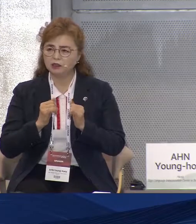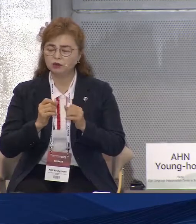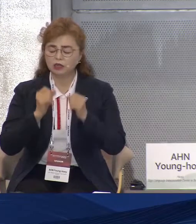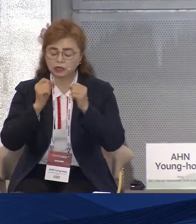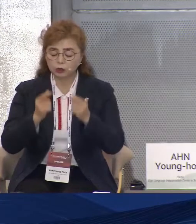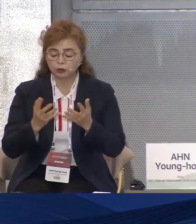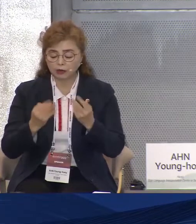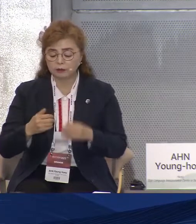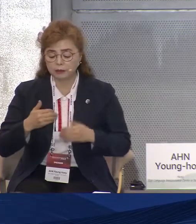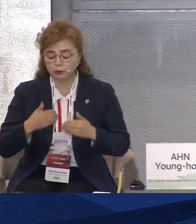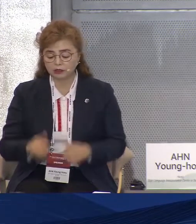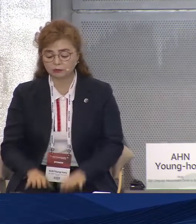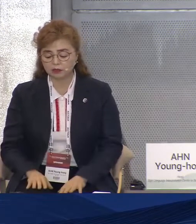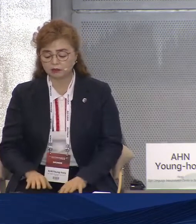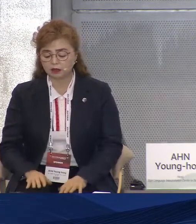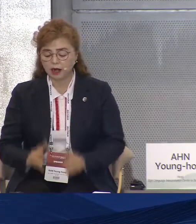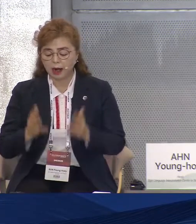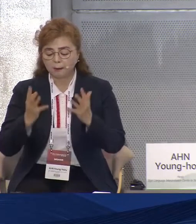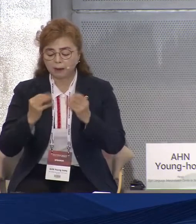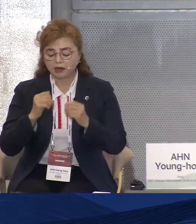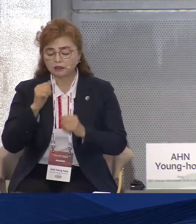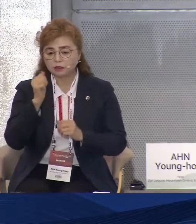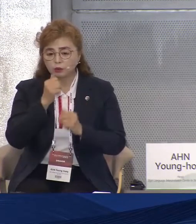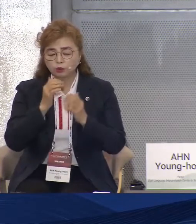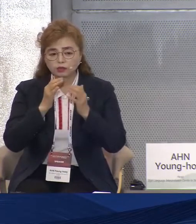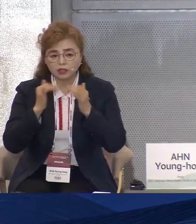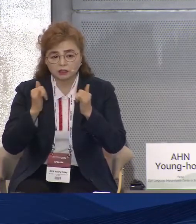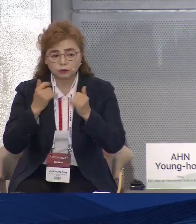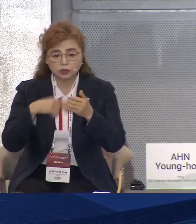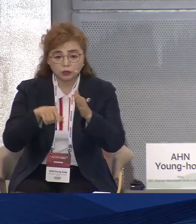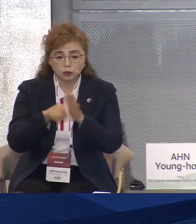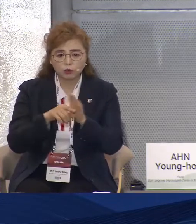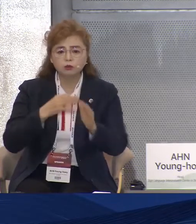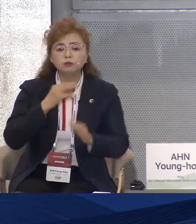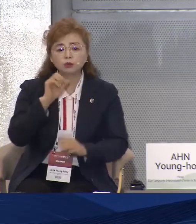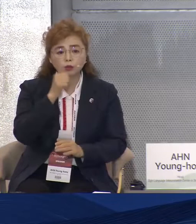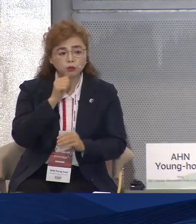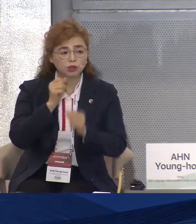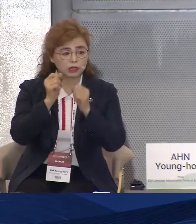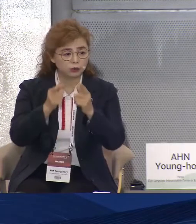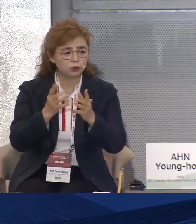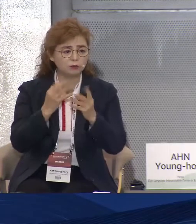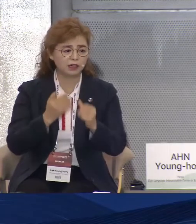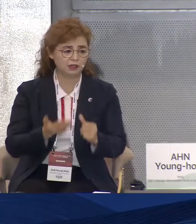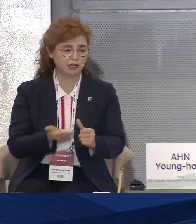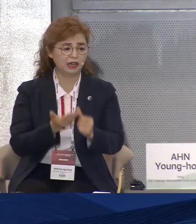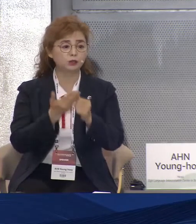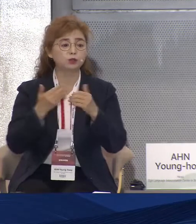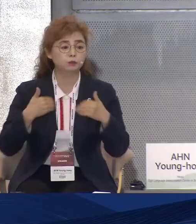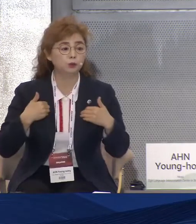interpreters with hearing loss. And again, like I mentioned, we need more chance,